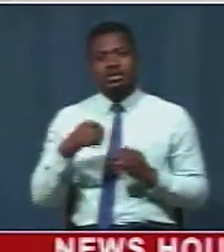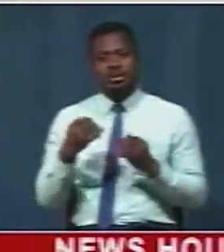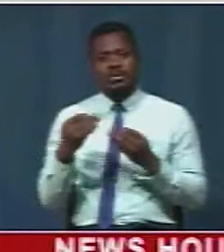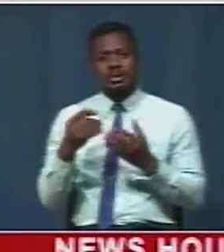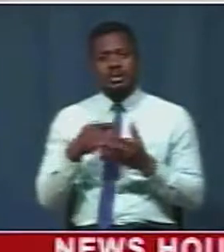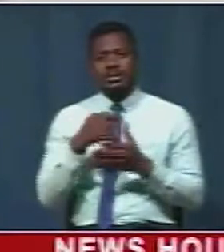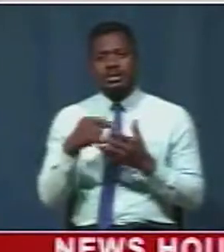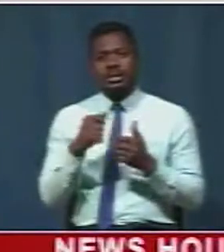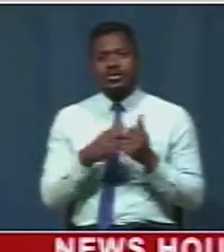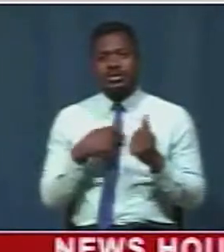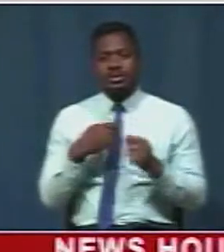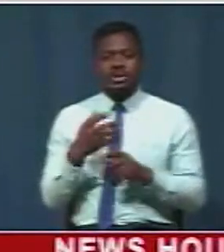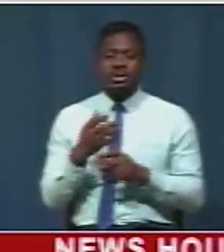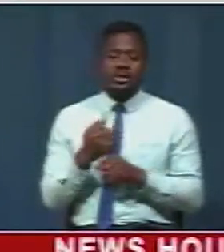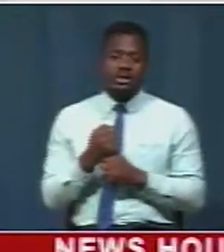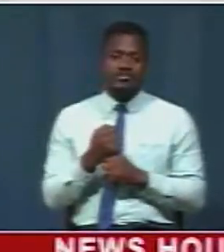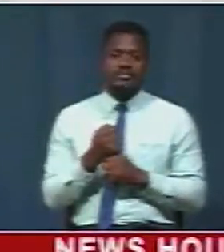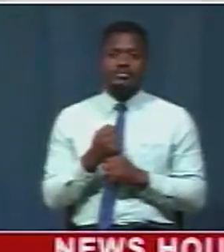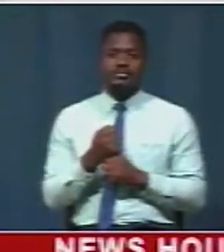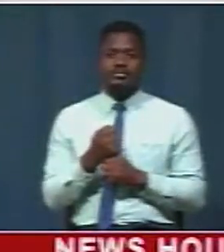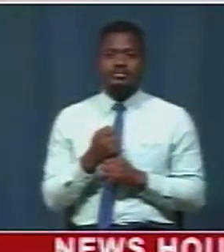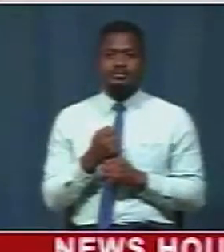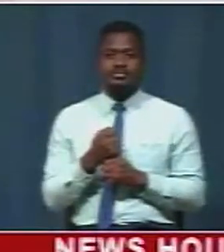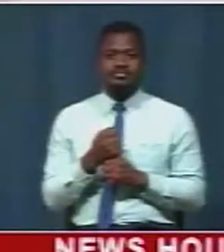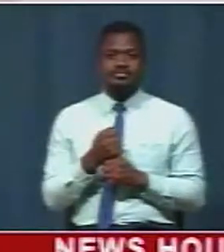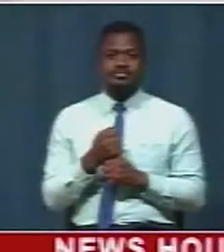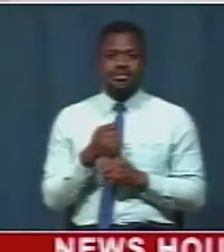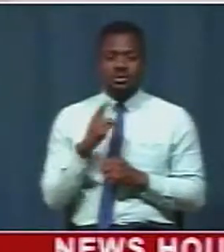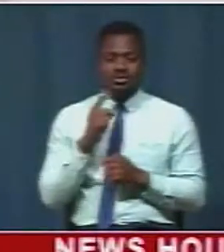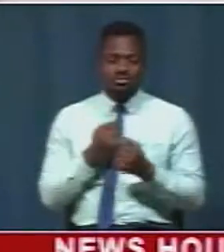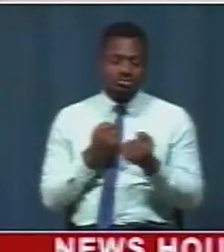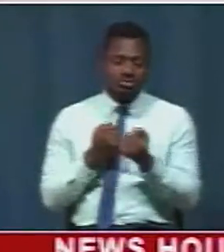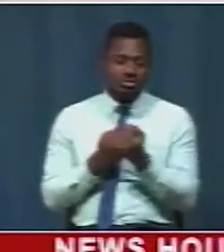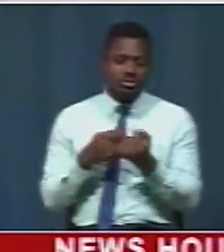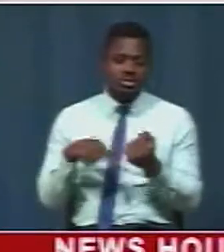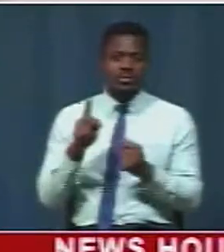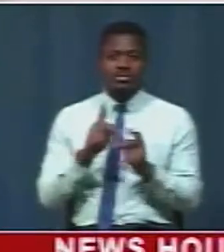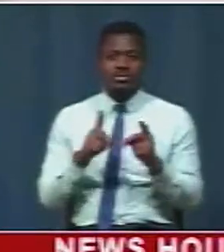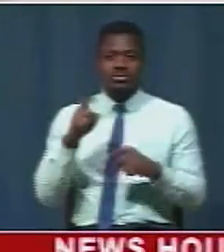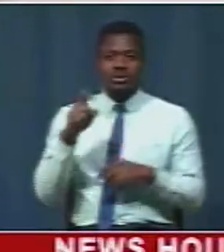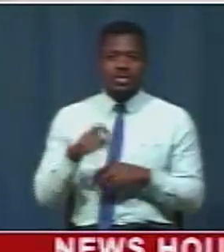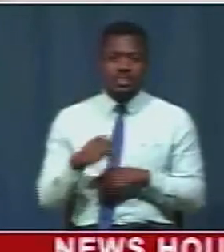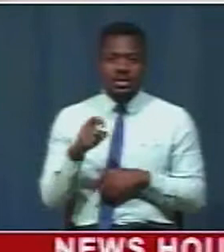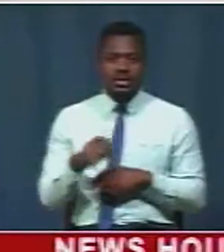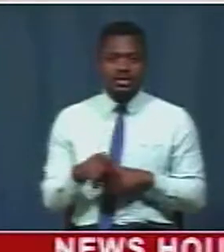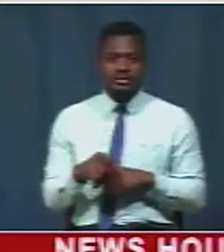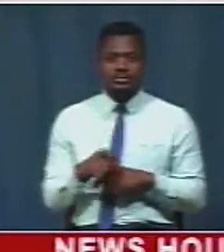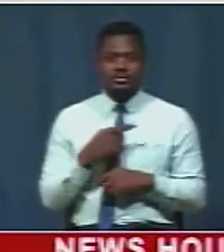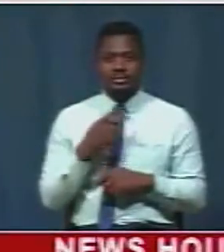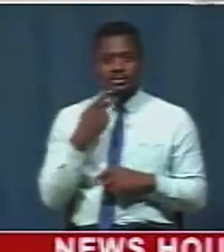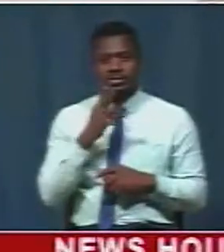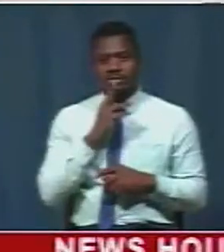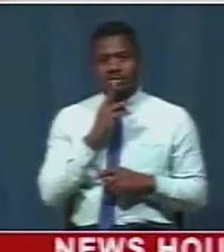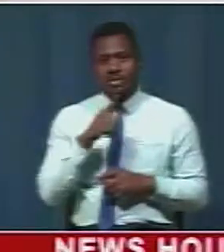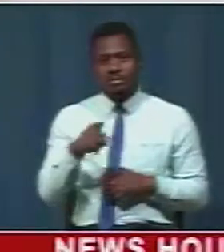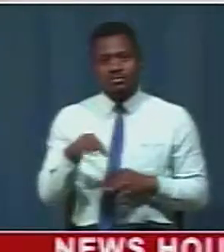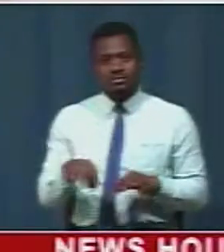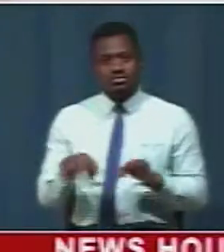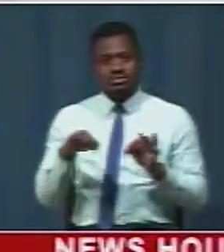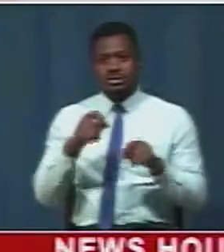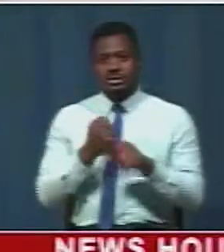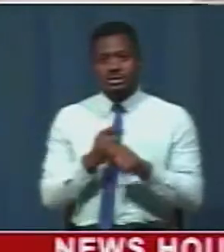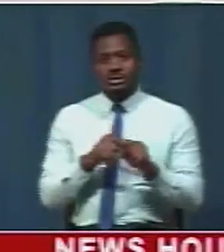things. Everything that we can get hold of will support these people. They are in need. We are in crisis. This is the water. It has just